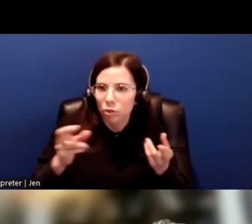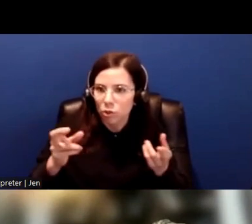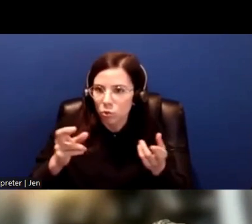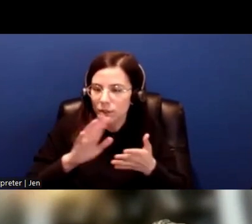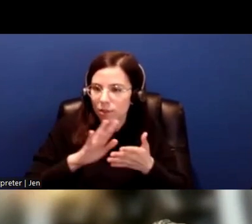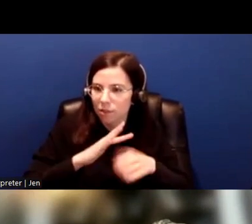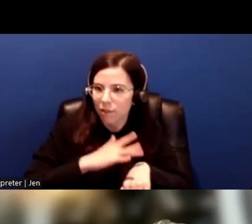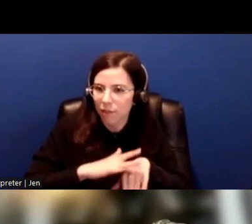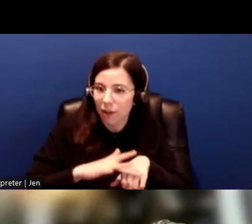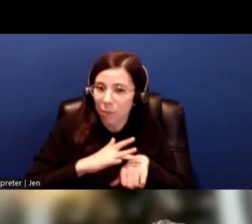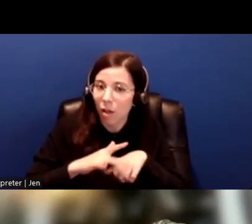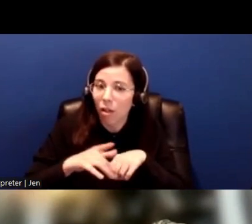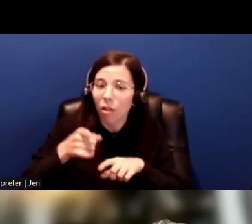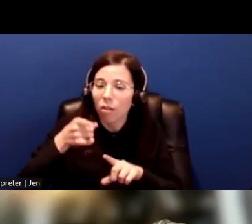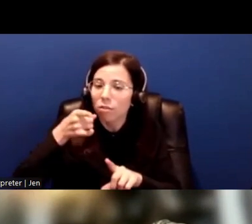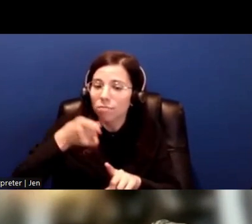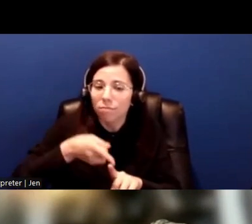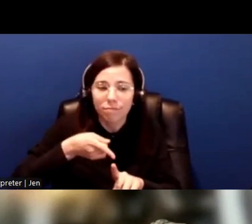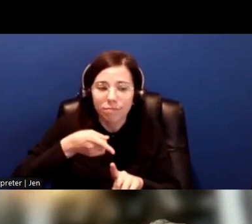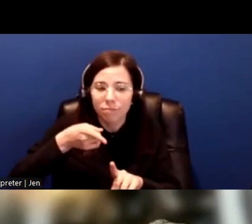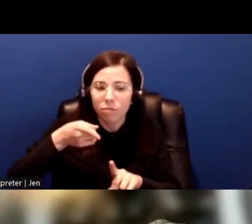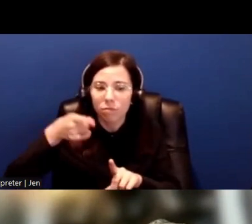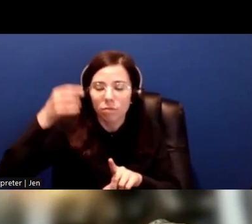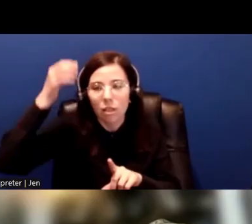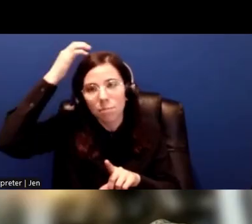were created really with